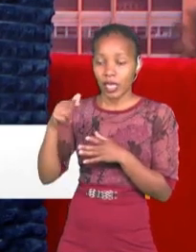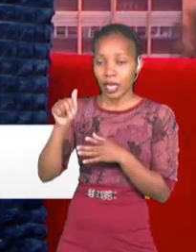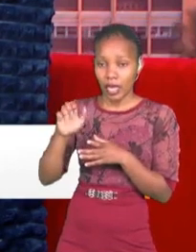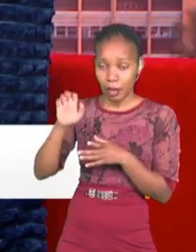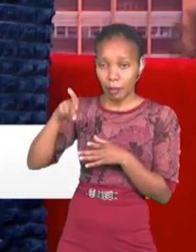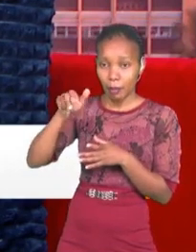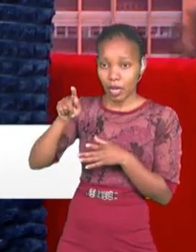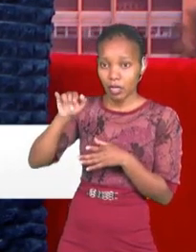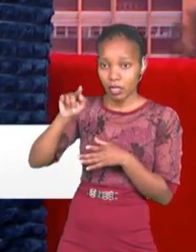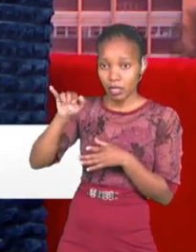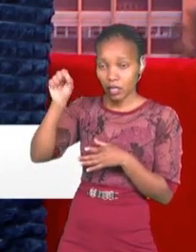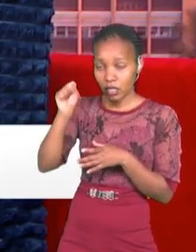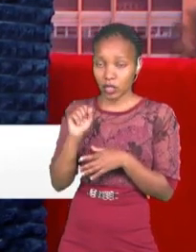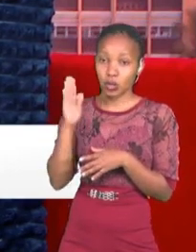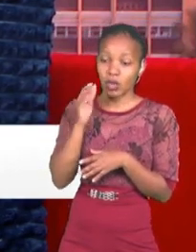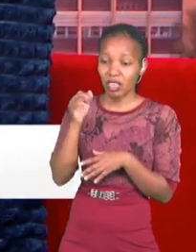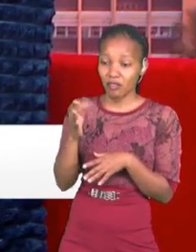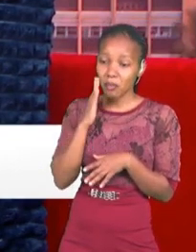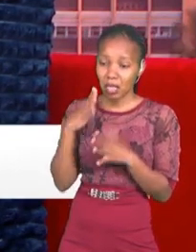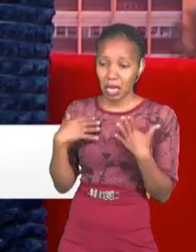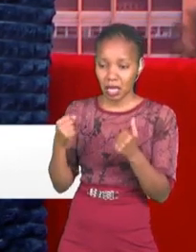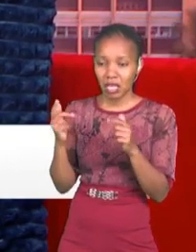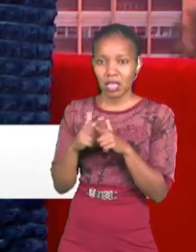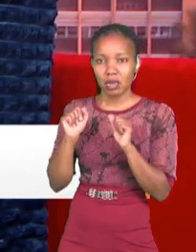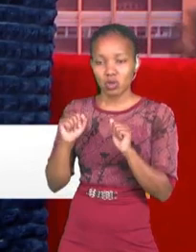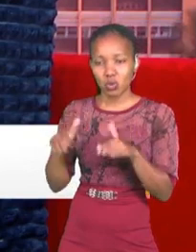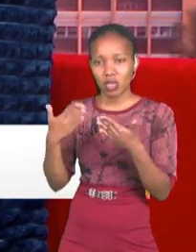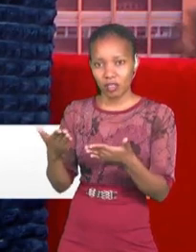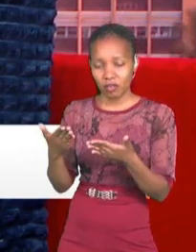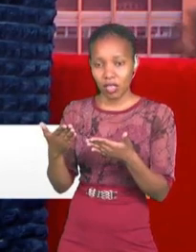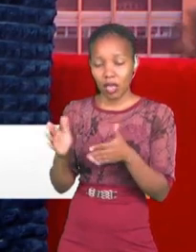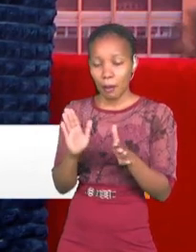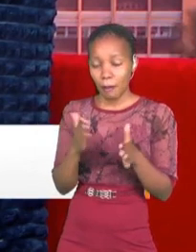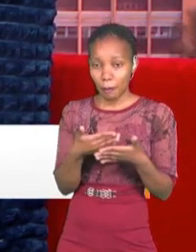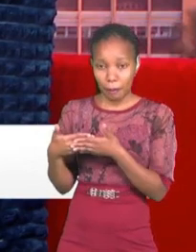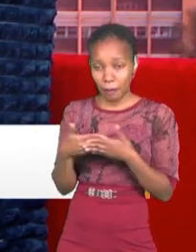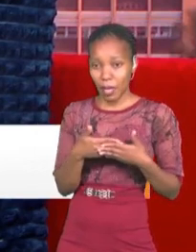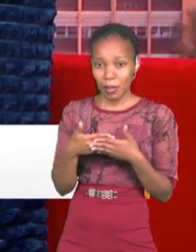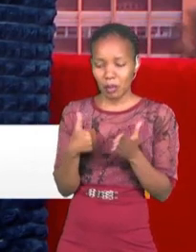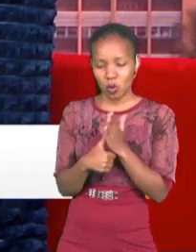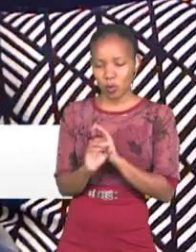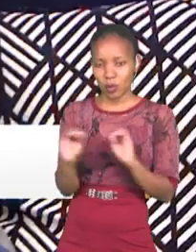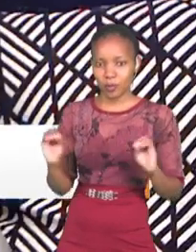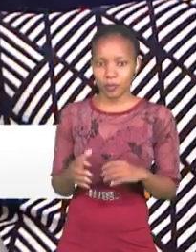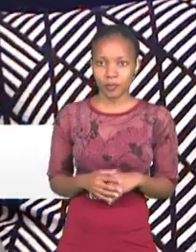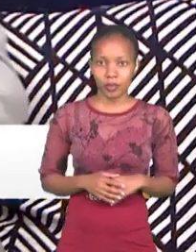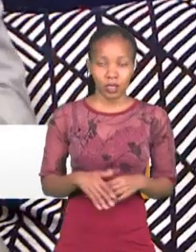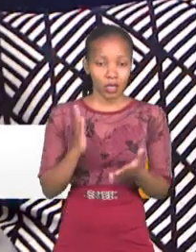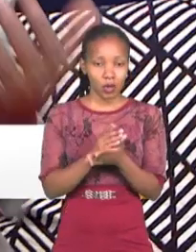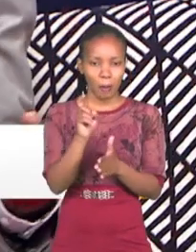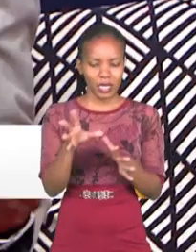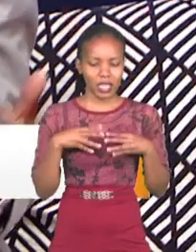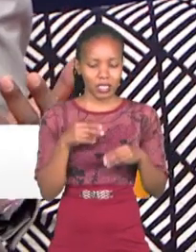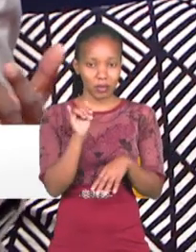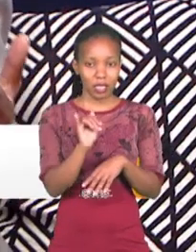testings mm-hmm. on the mother. If mother is healthy, then we can give breast milk to safely to these the children. Amazing, amazing. I think we should embrace that because at